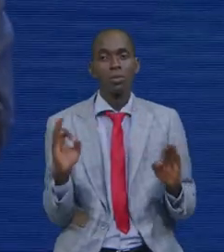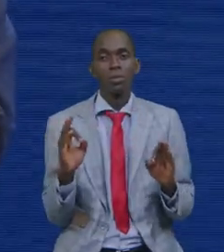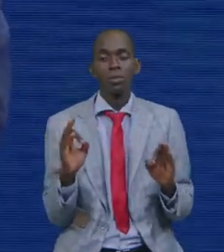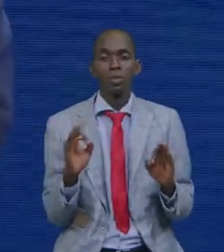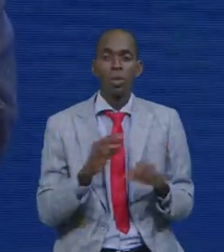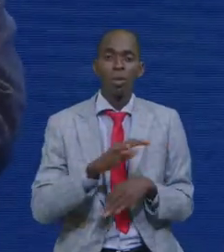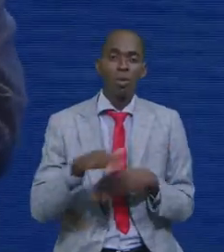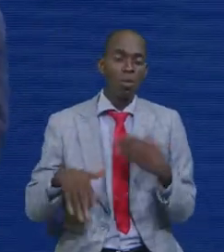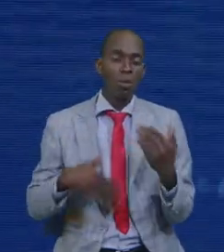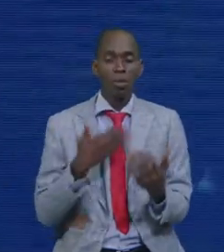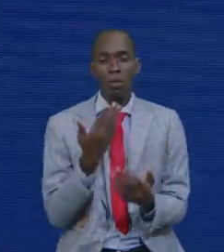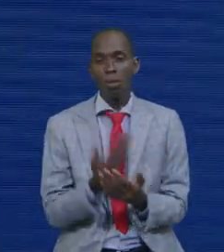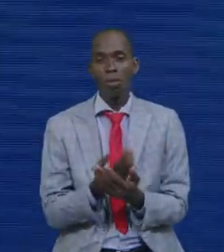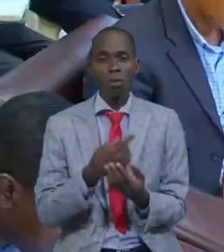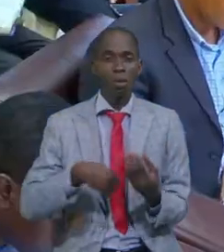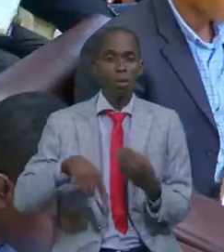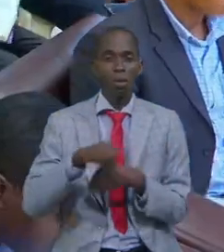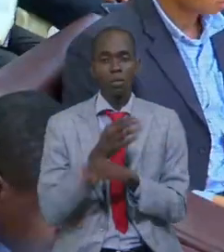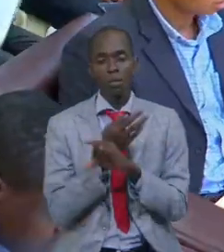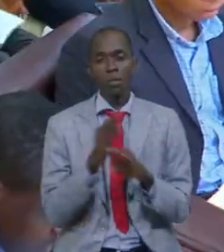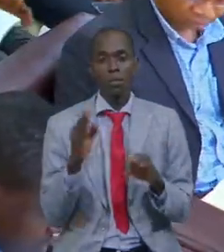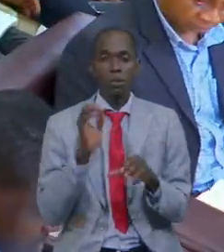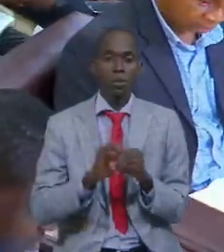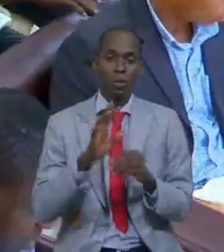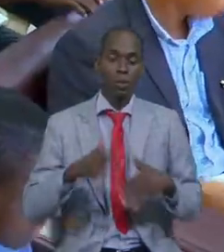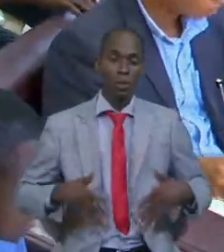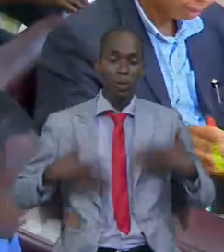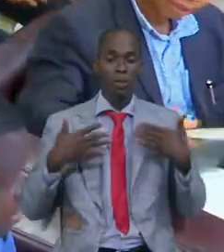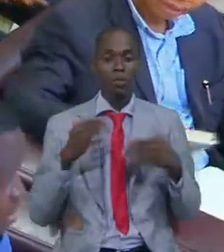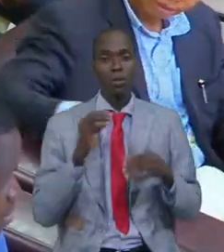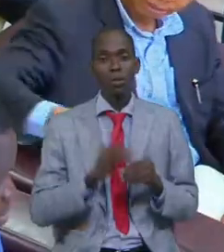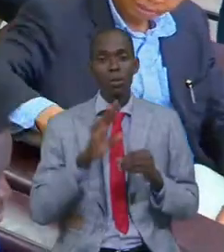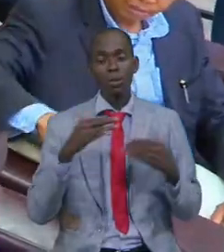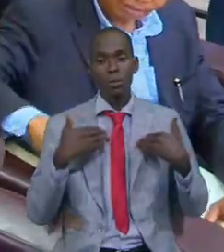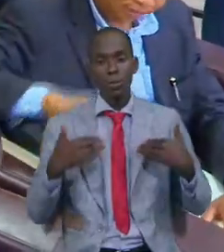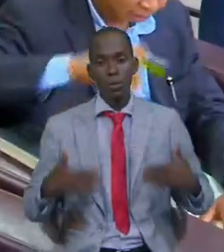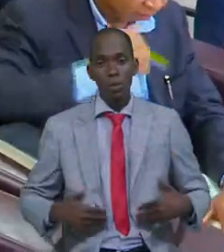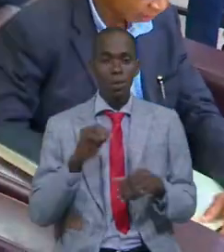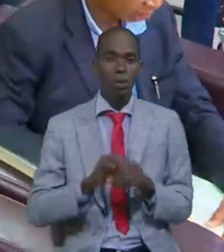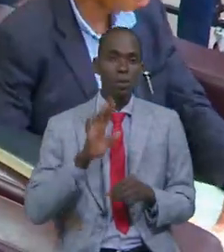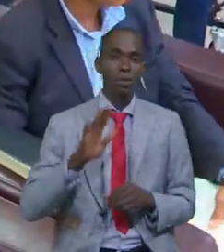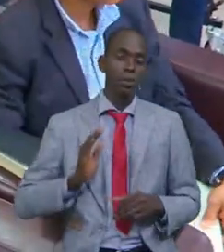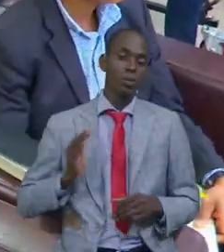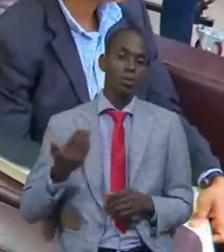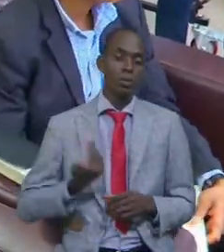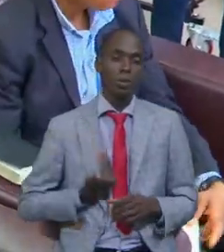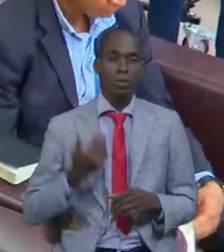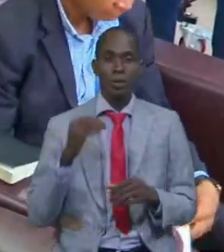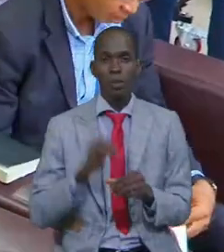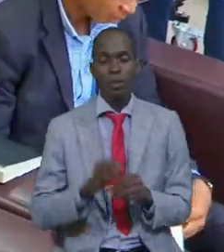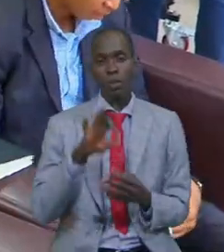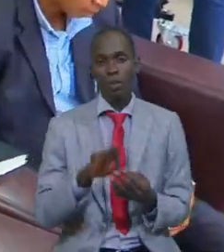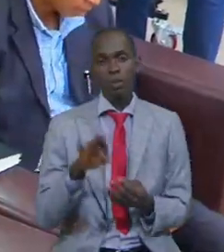All-round in your life, in your body, in your soul, in your